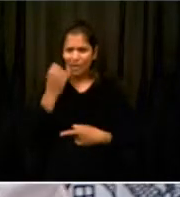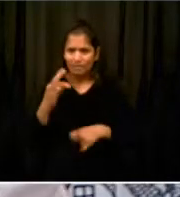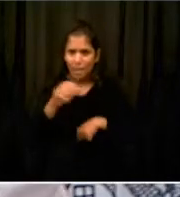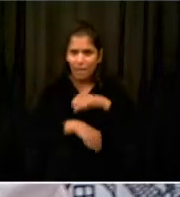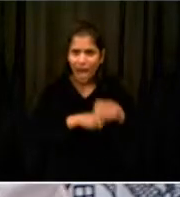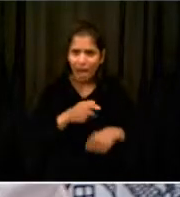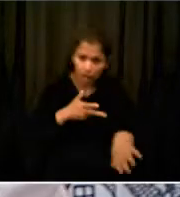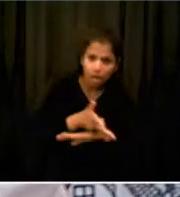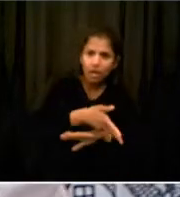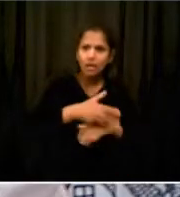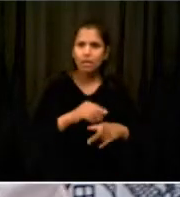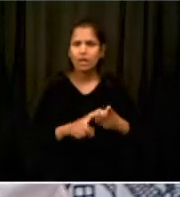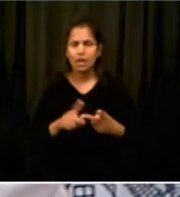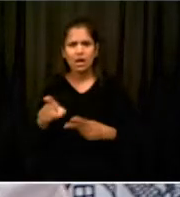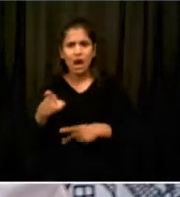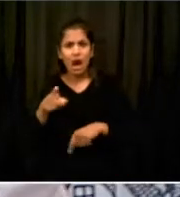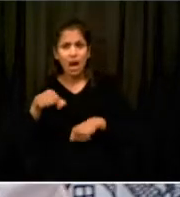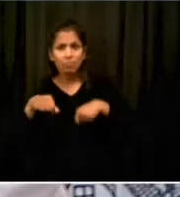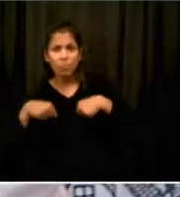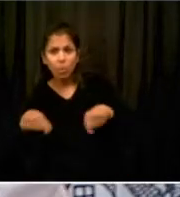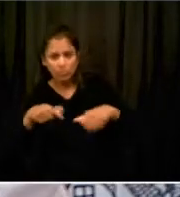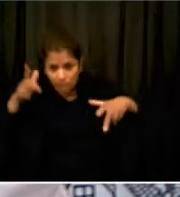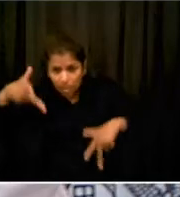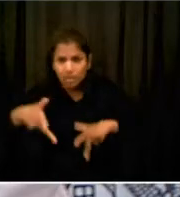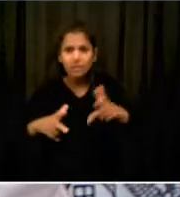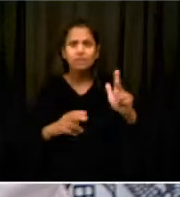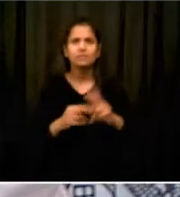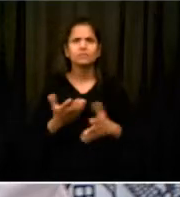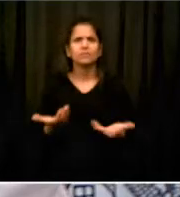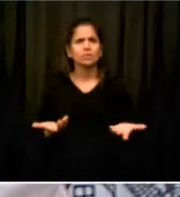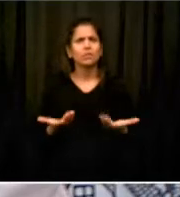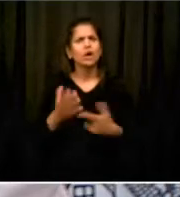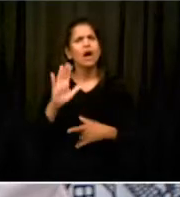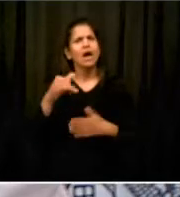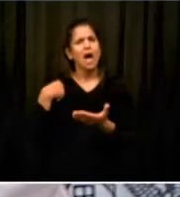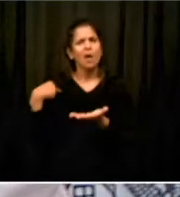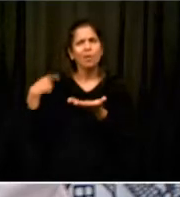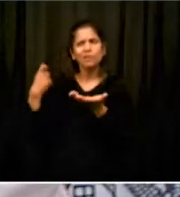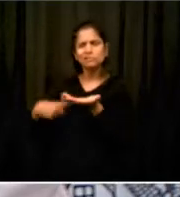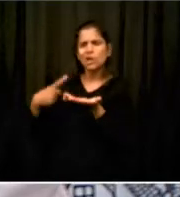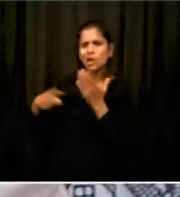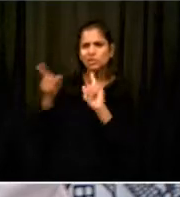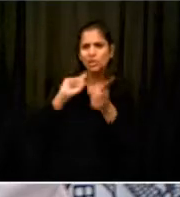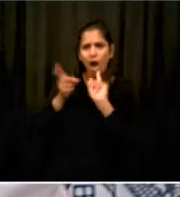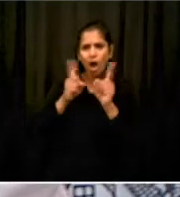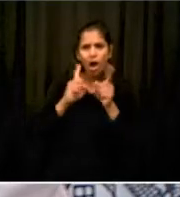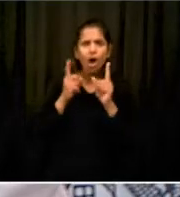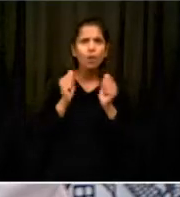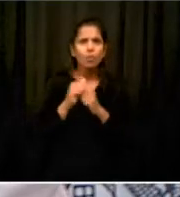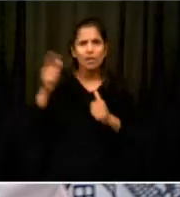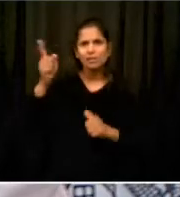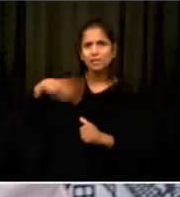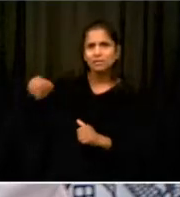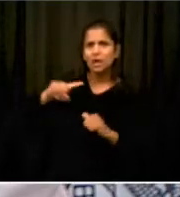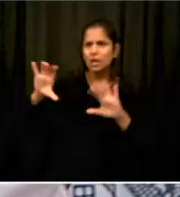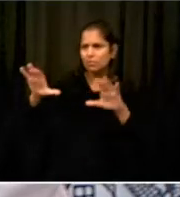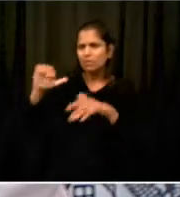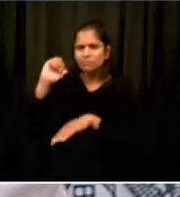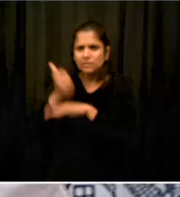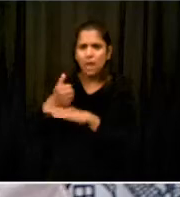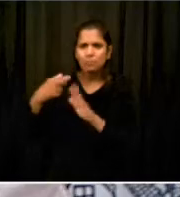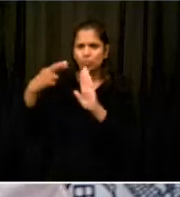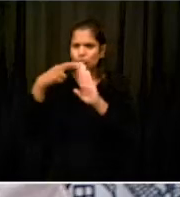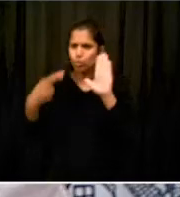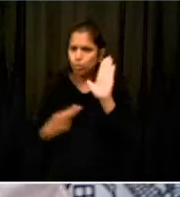But again, when it comes to Revel, this is a situation where it just could not go on the way it was, and that's going to be on hold unless we